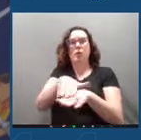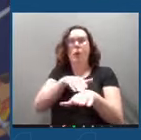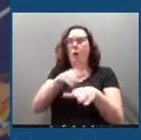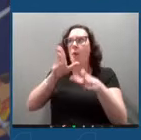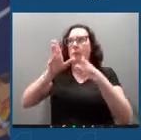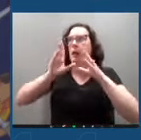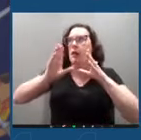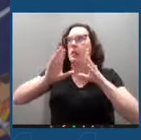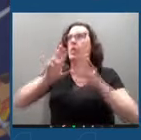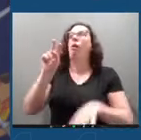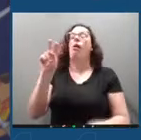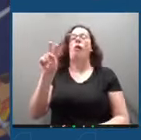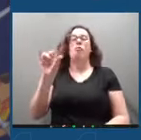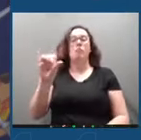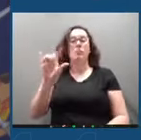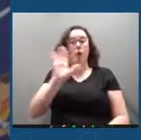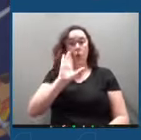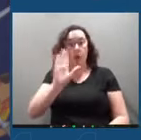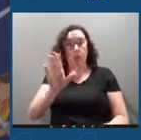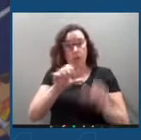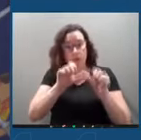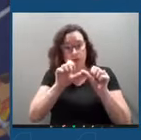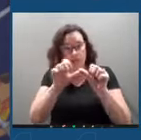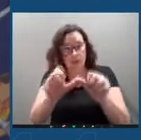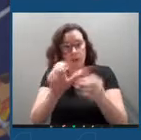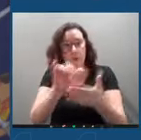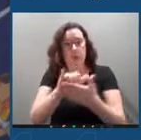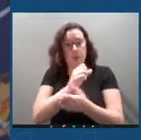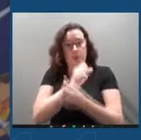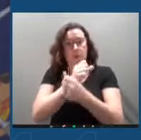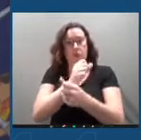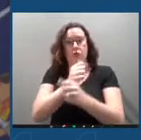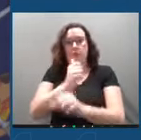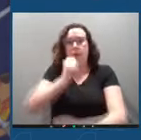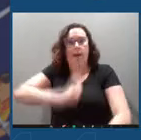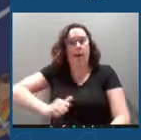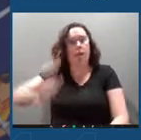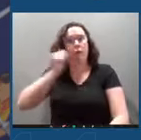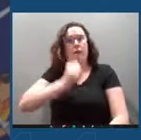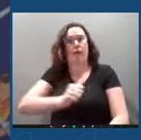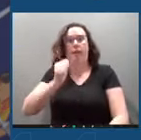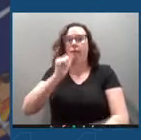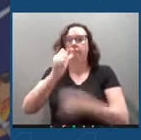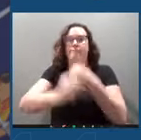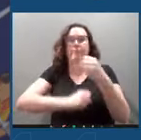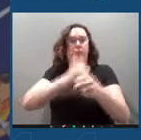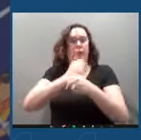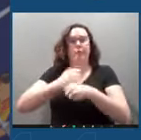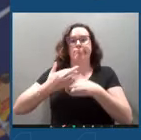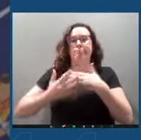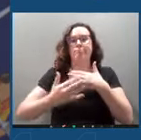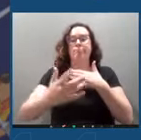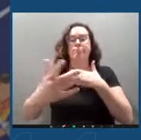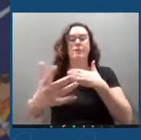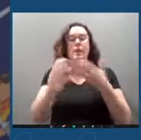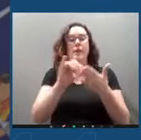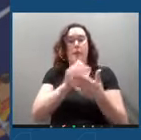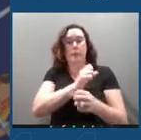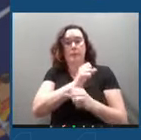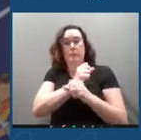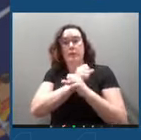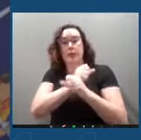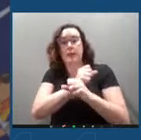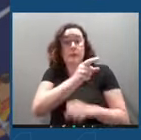we're going to continue this protection all year round. That's for you and your fellow students. That's how you start protecting